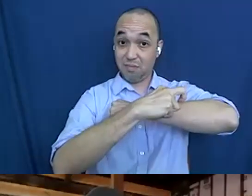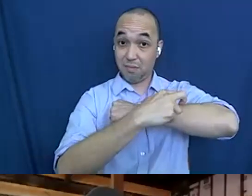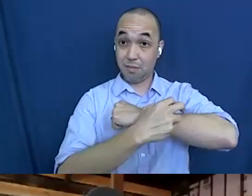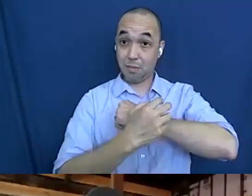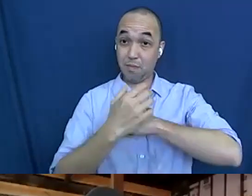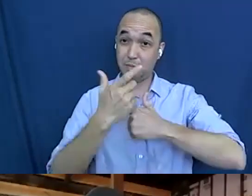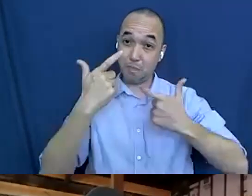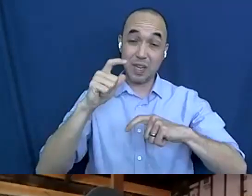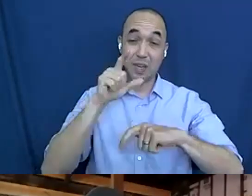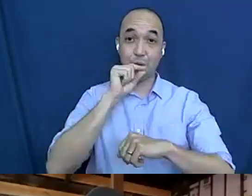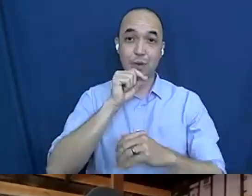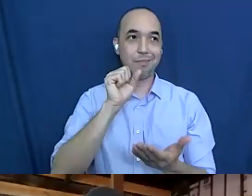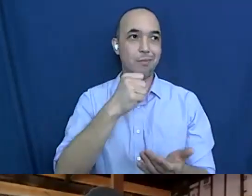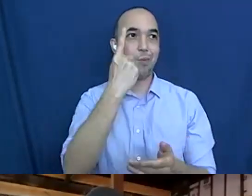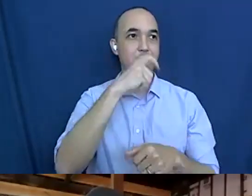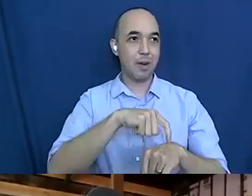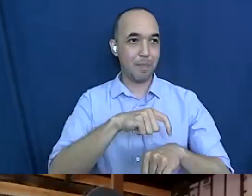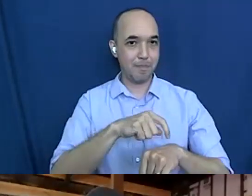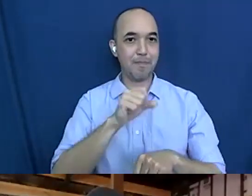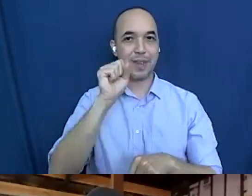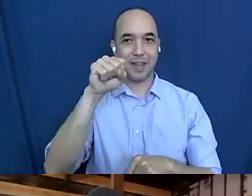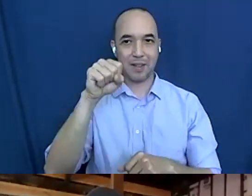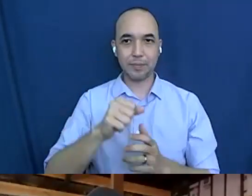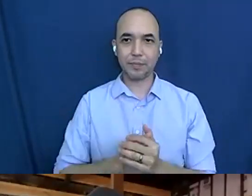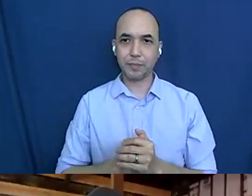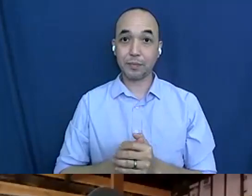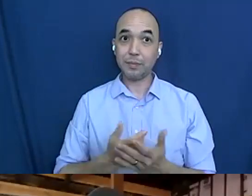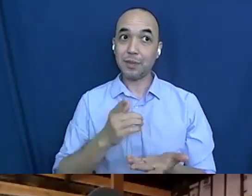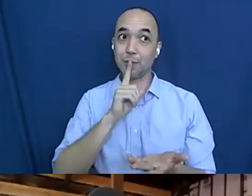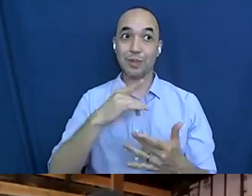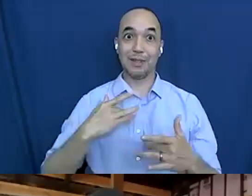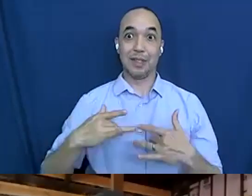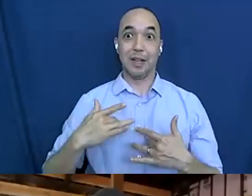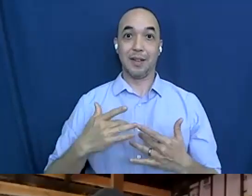have once, I believe. It's kind of thrilling.